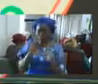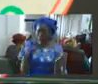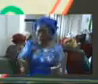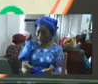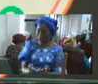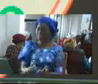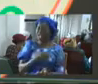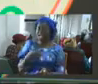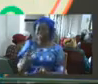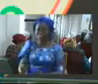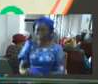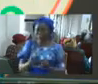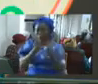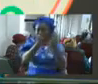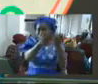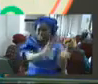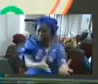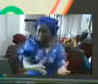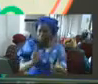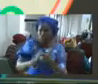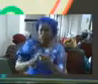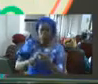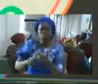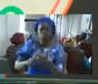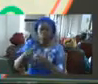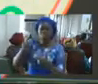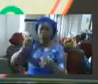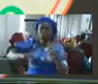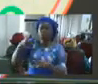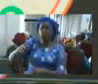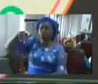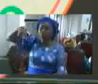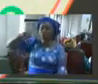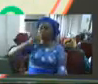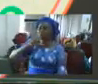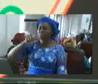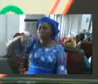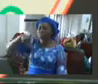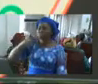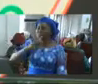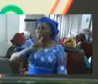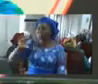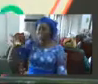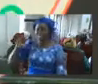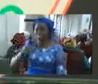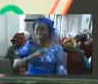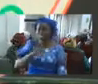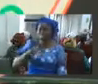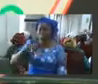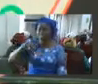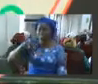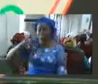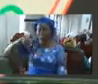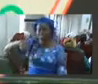handed him over to the Philistines, who are the enemies. And the enemies began